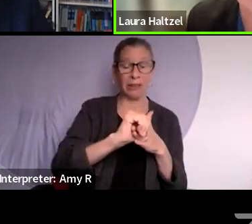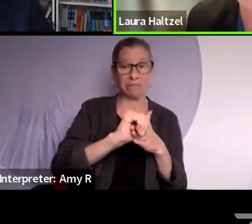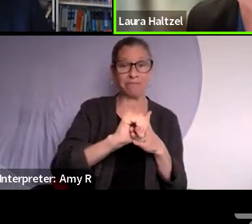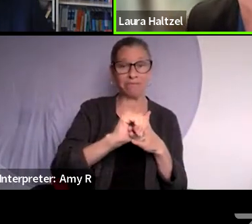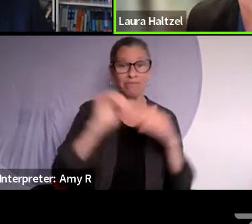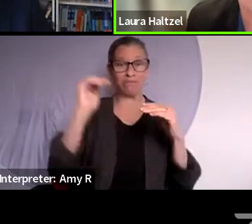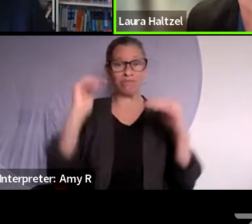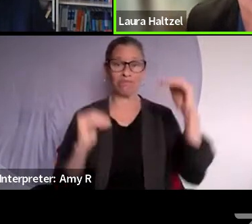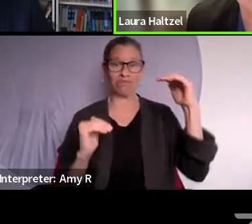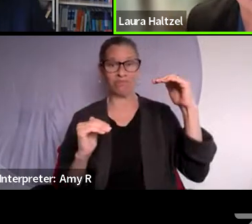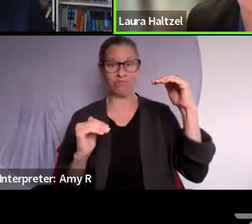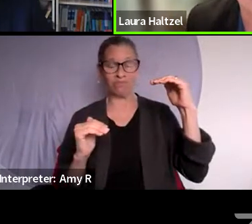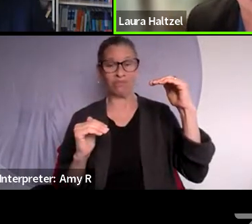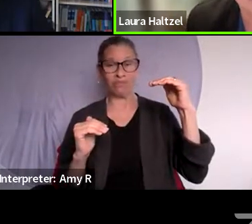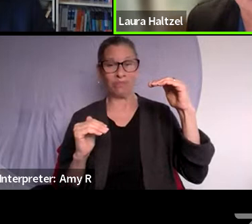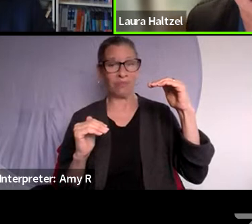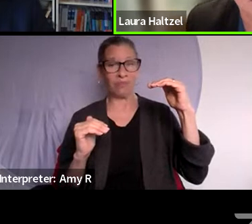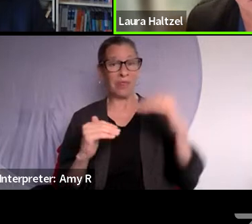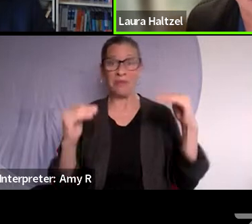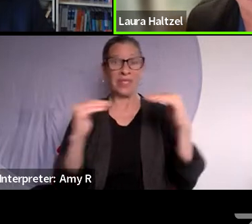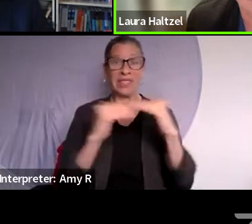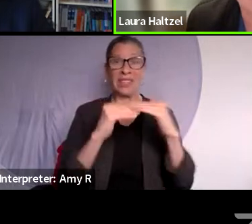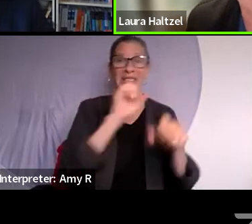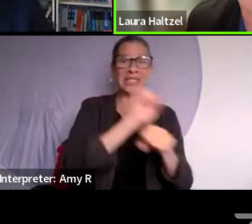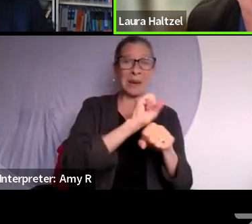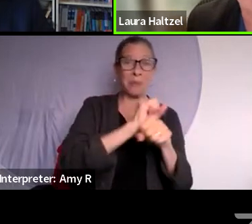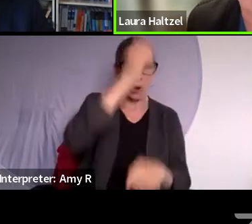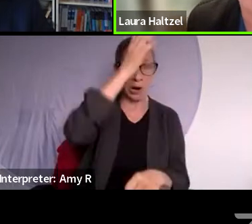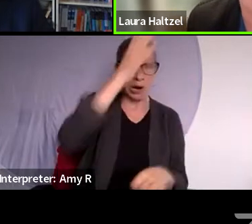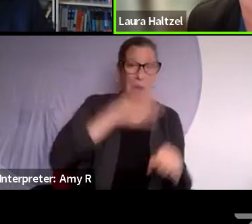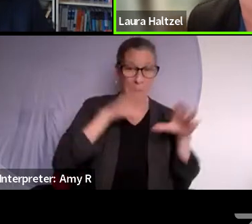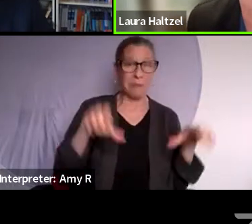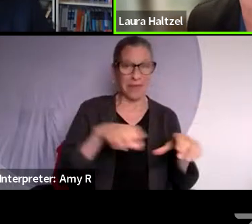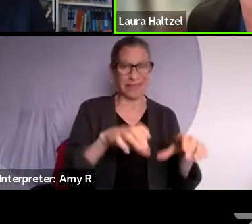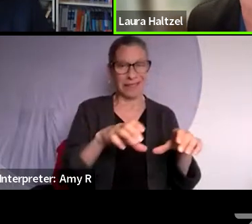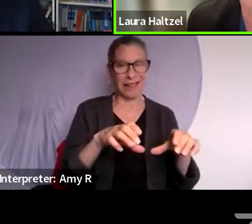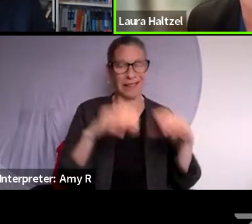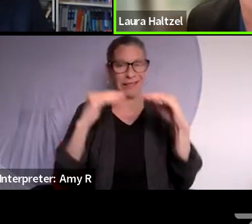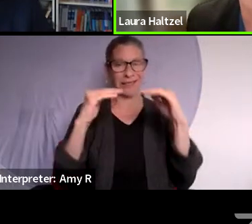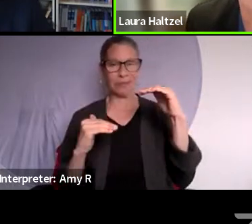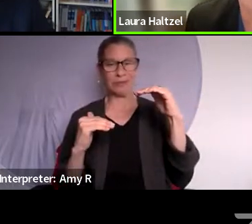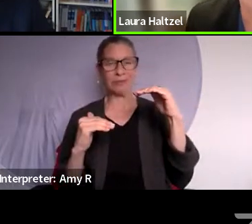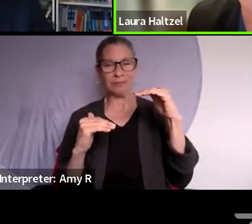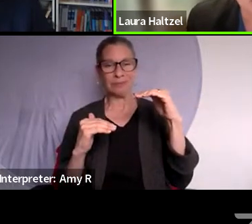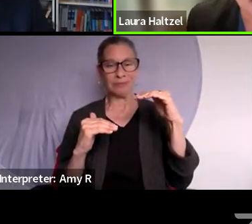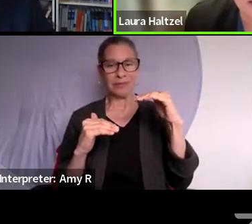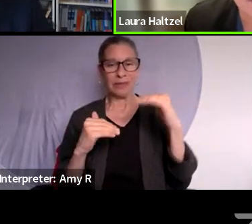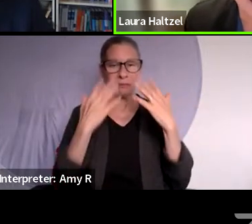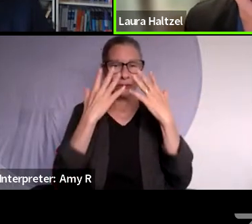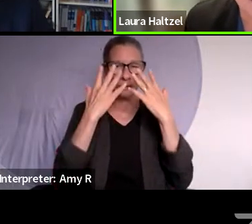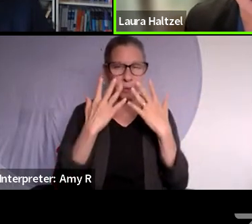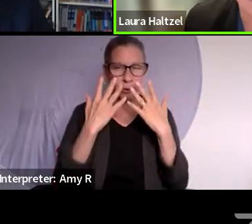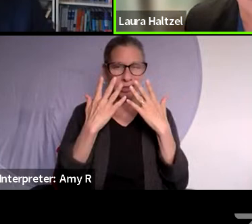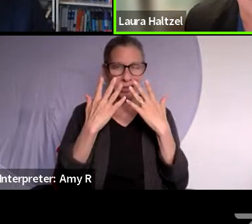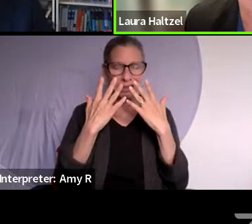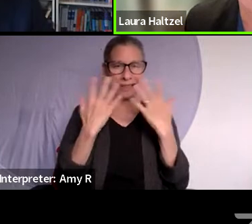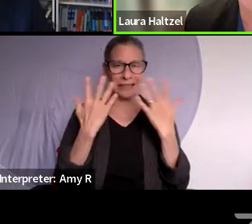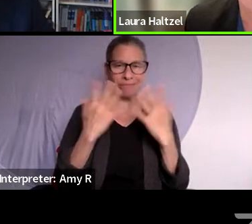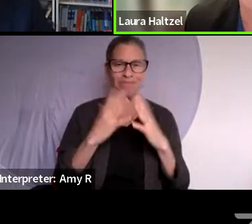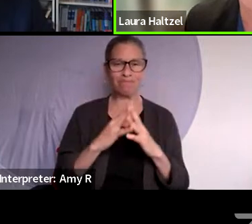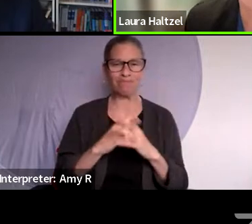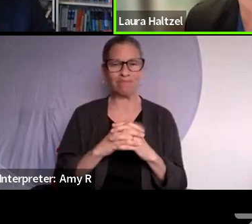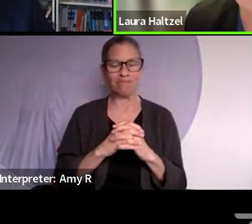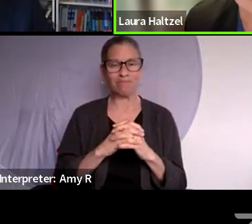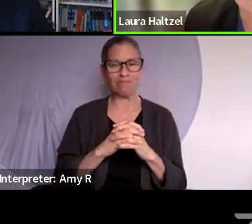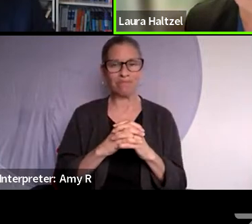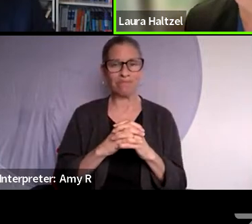dollar for what a man in the same industry position would earn. Unfortunately, that